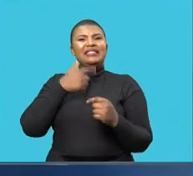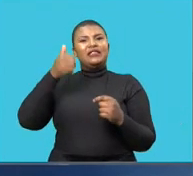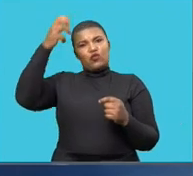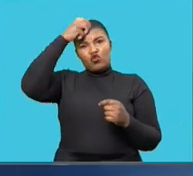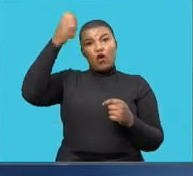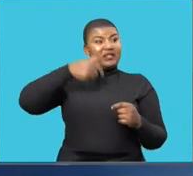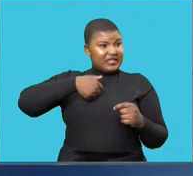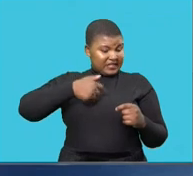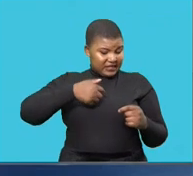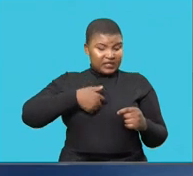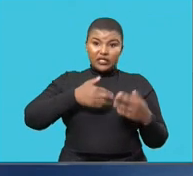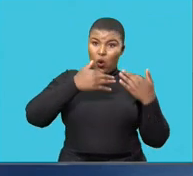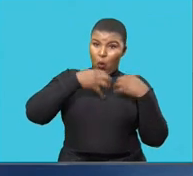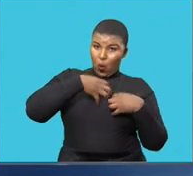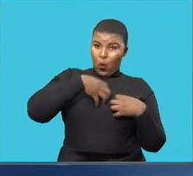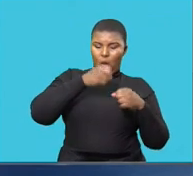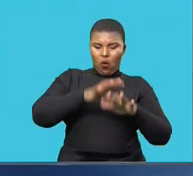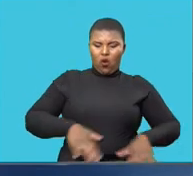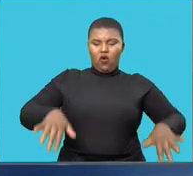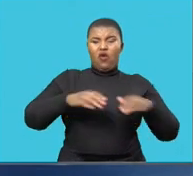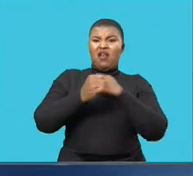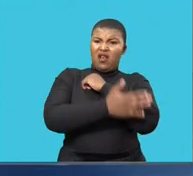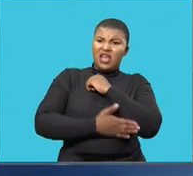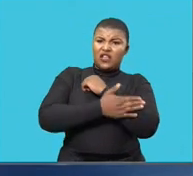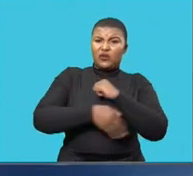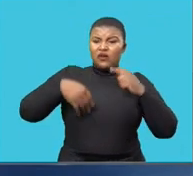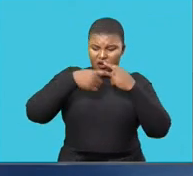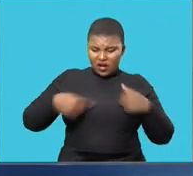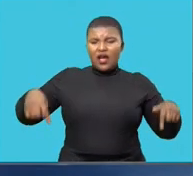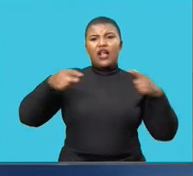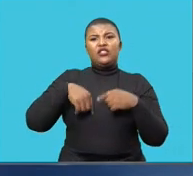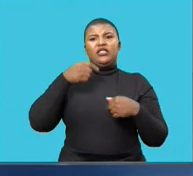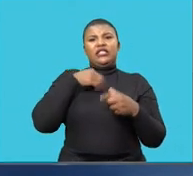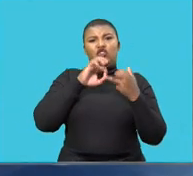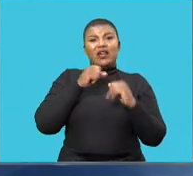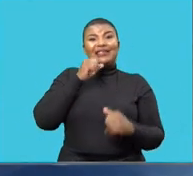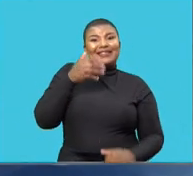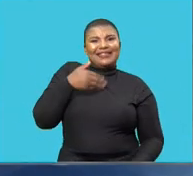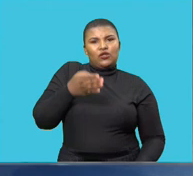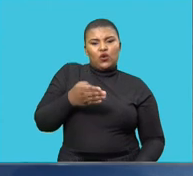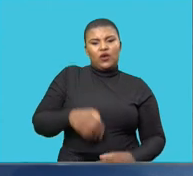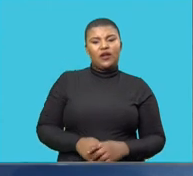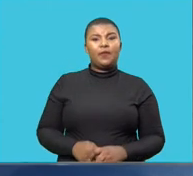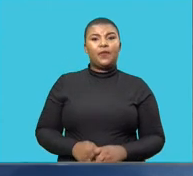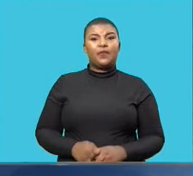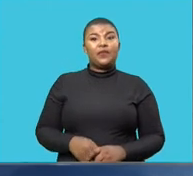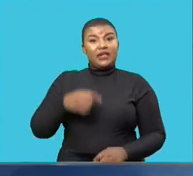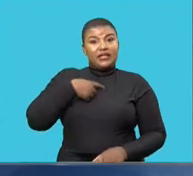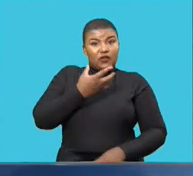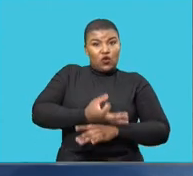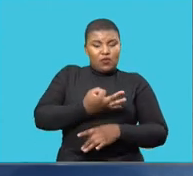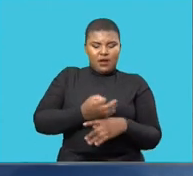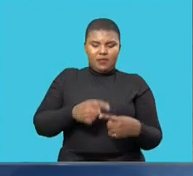singabanikazi bomhlaba izwe elethu kahlehle sizama ukuthi we are still there. Singabo baba futhi